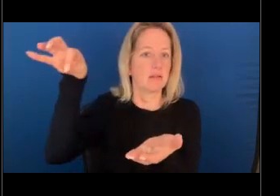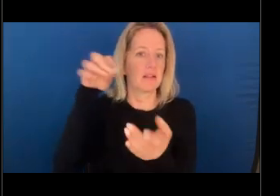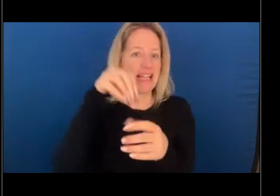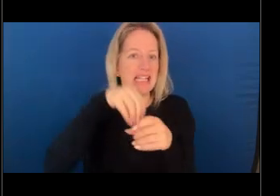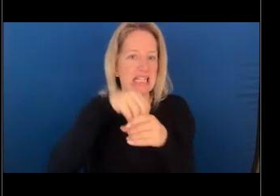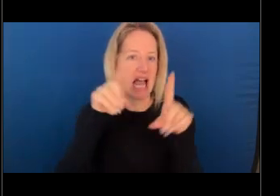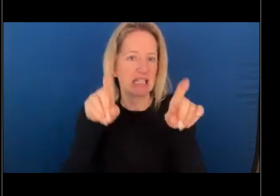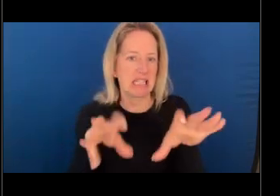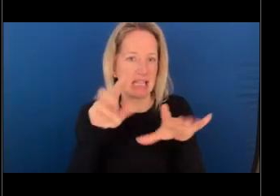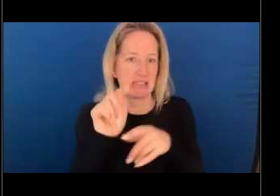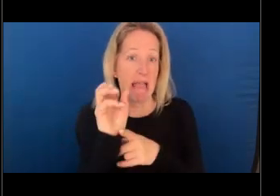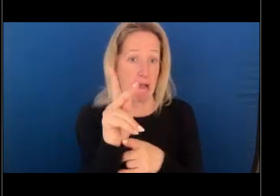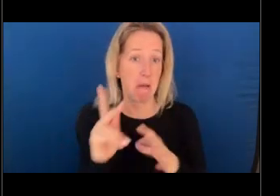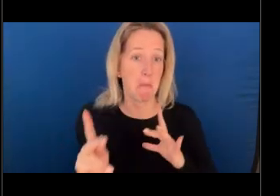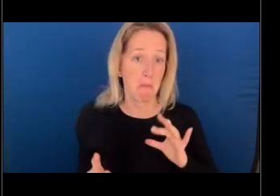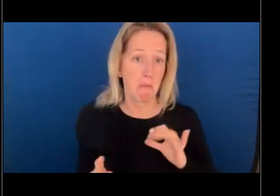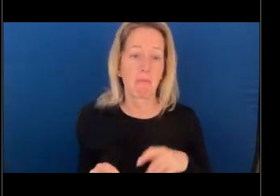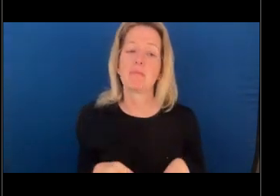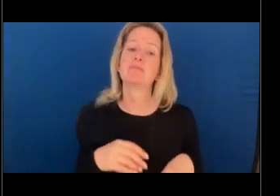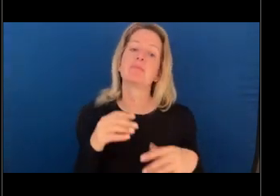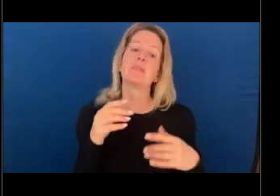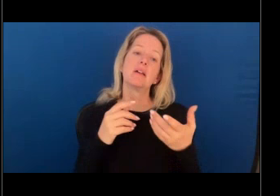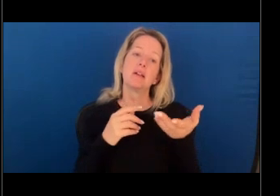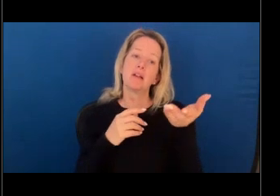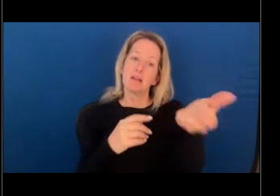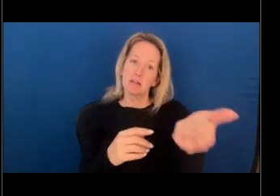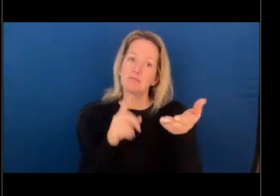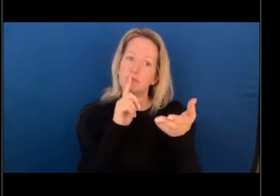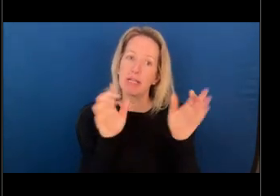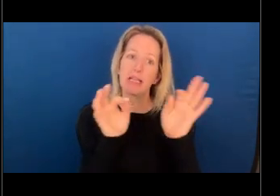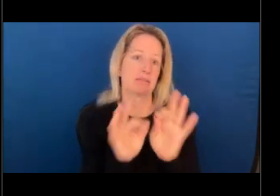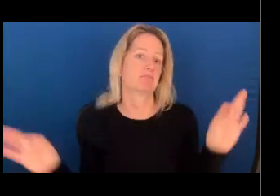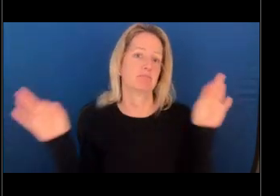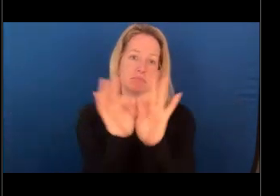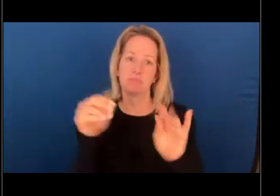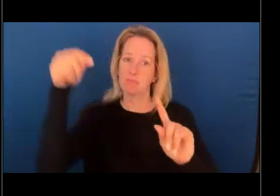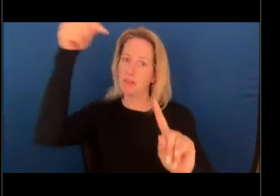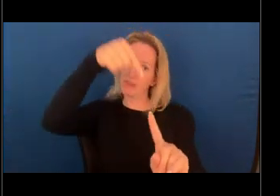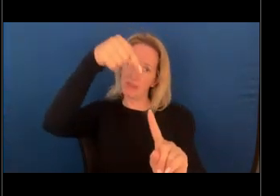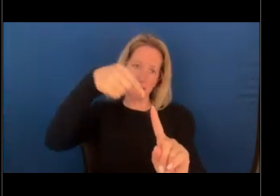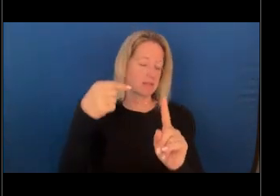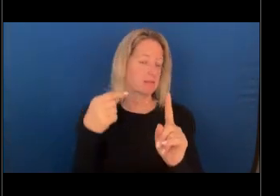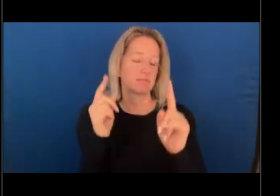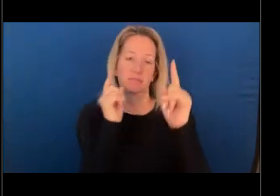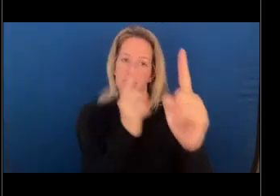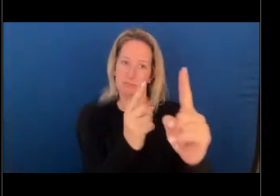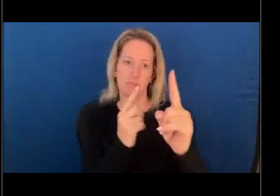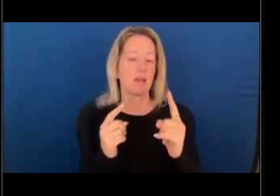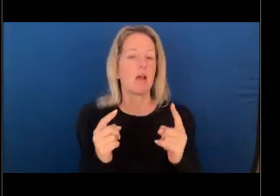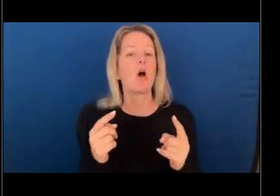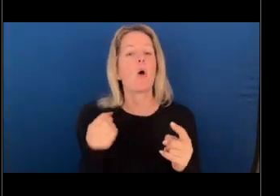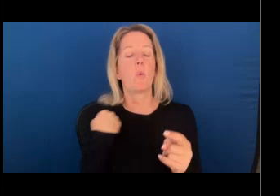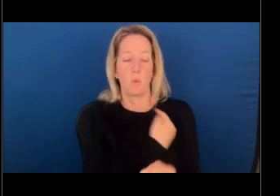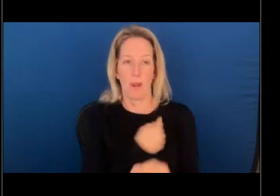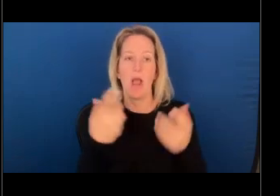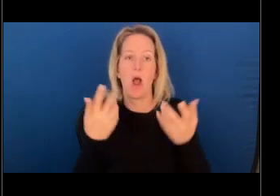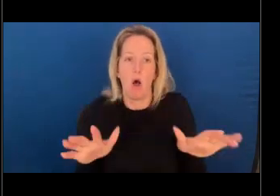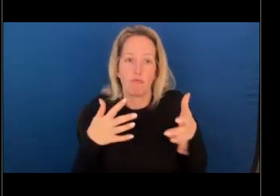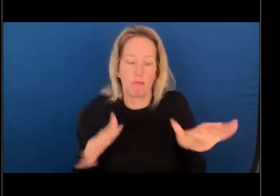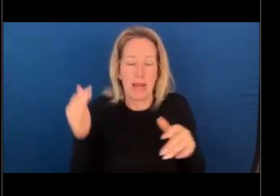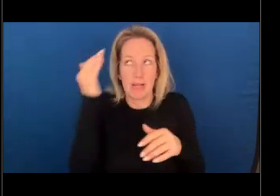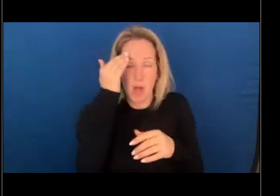so the kind of holy grail for this particular objective is using what we already know about the